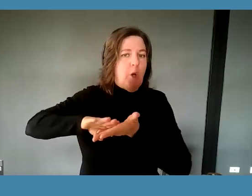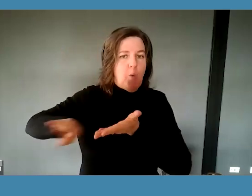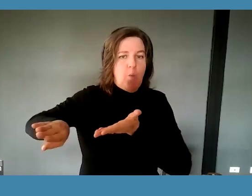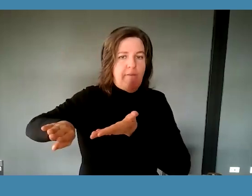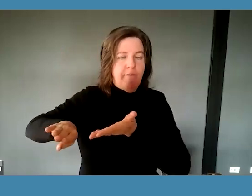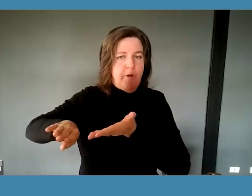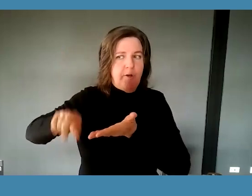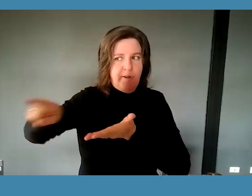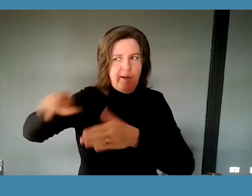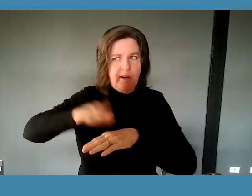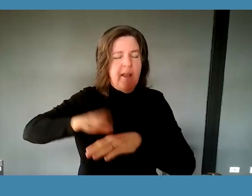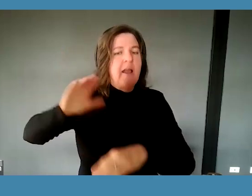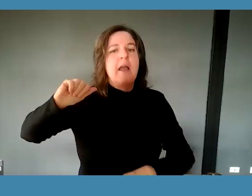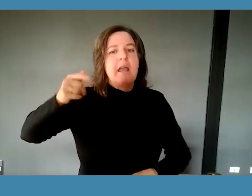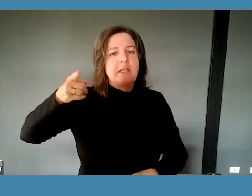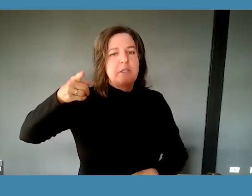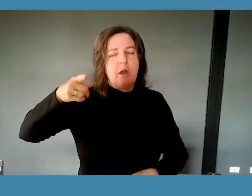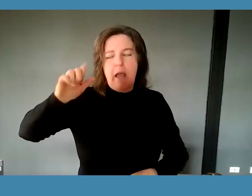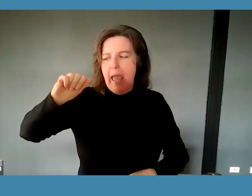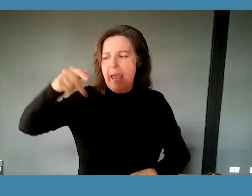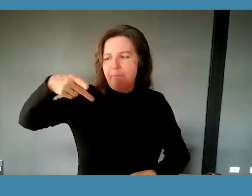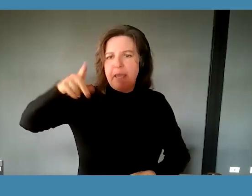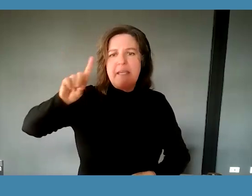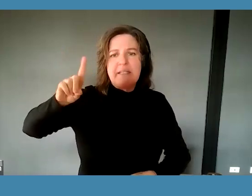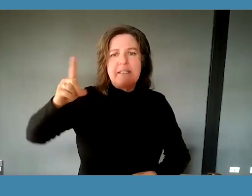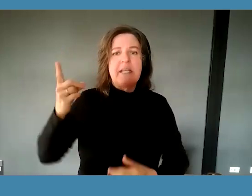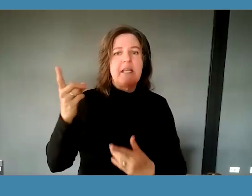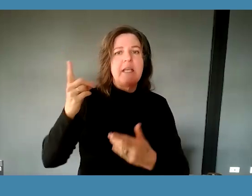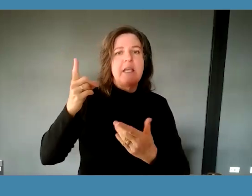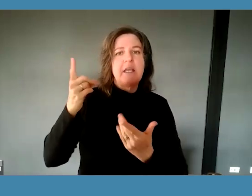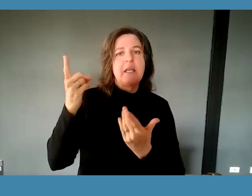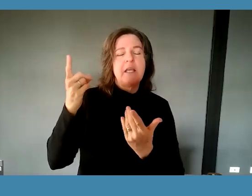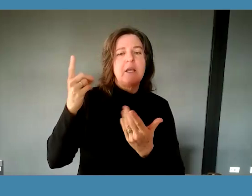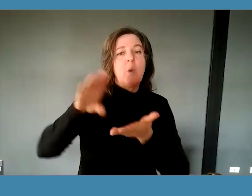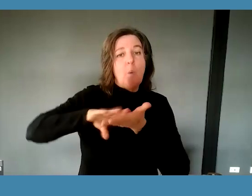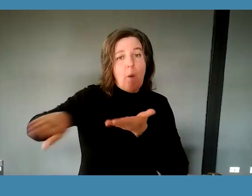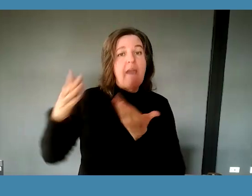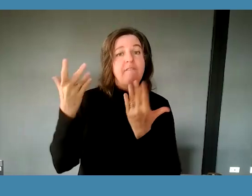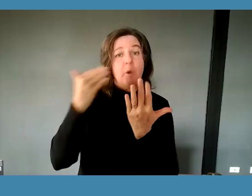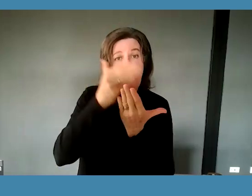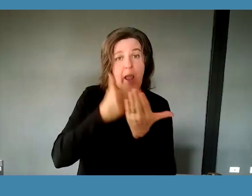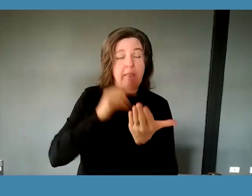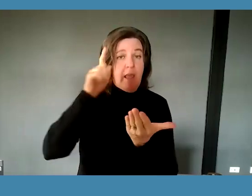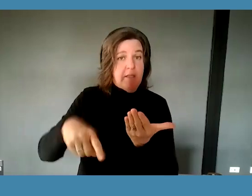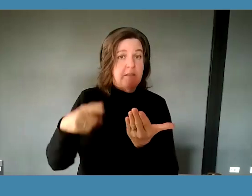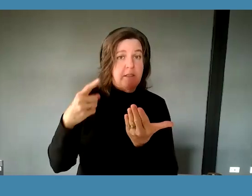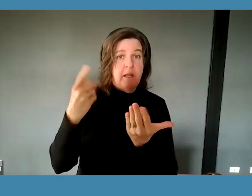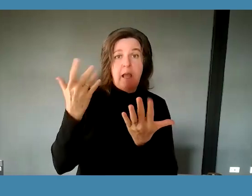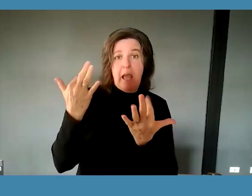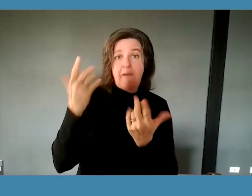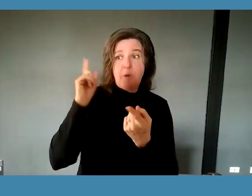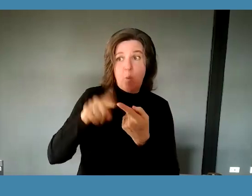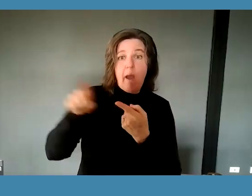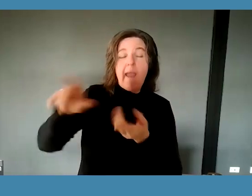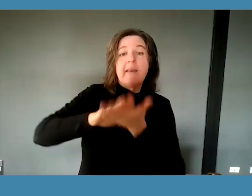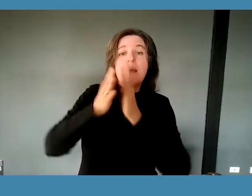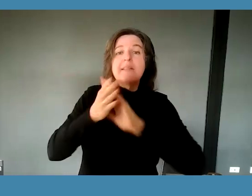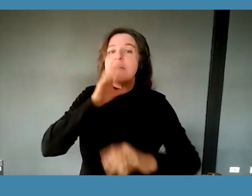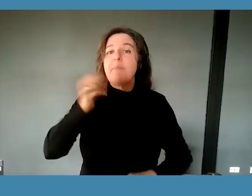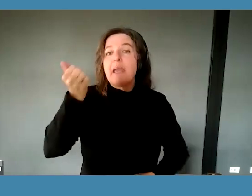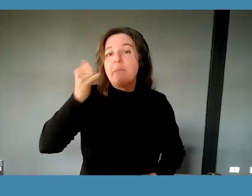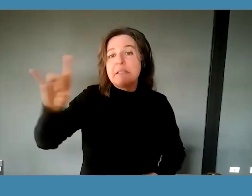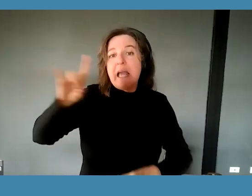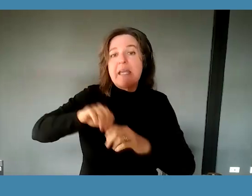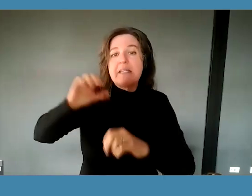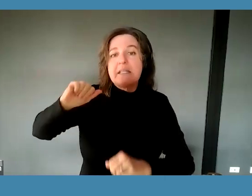He's on the APD waiver wait list. Do I have to wait until he turns 18 in April? How do I start the process